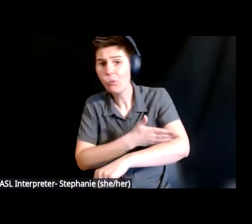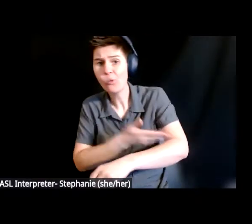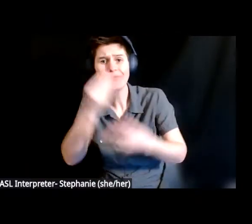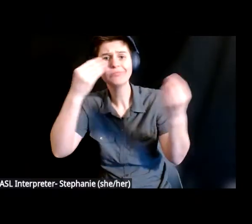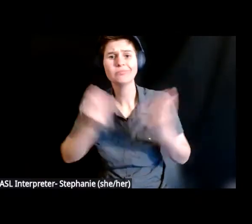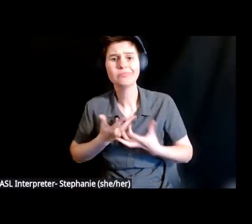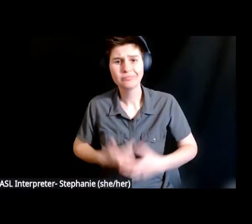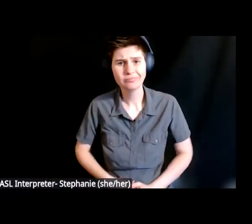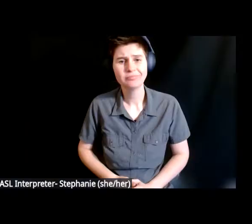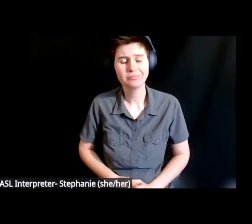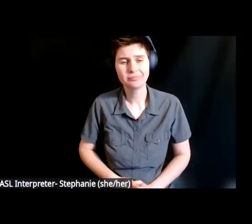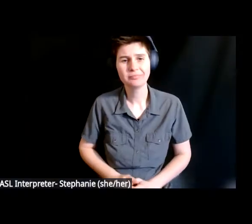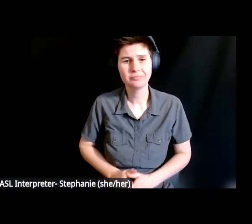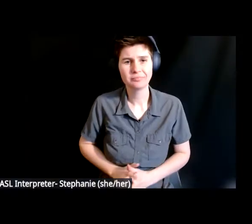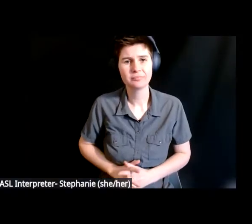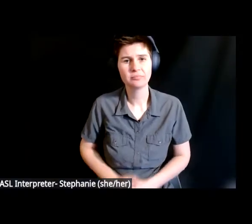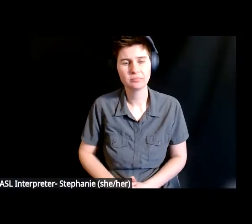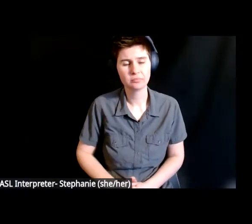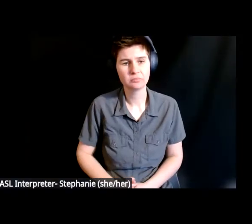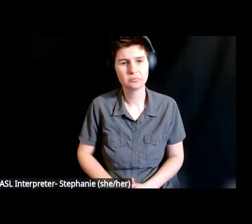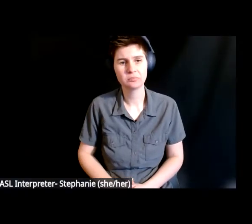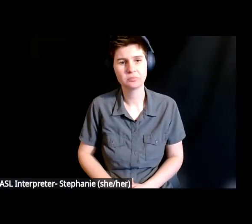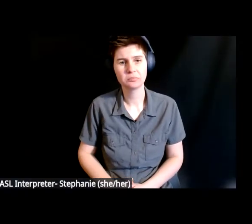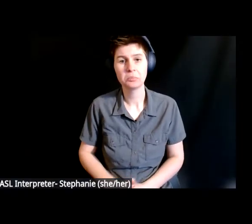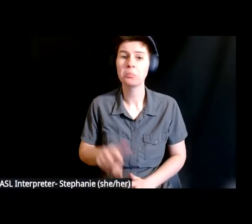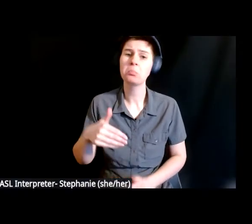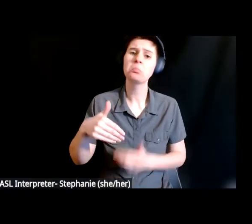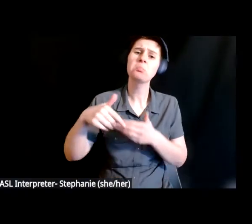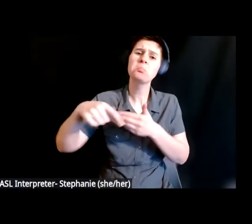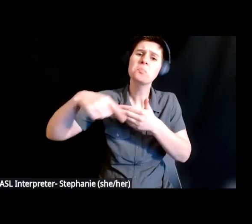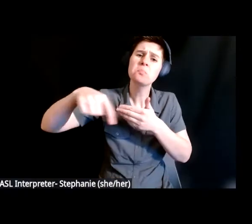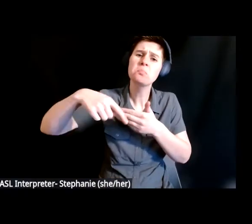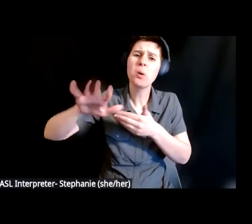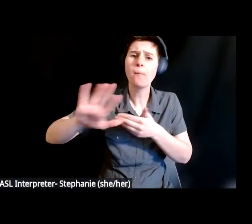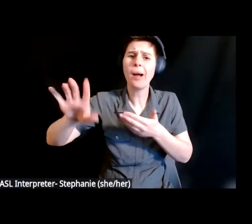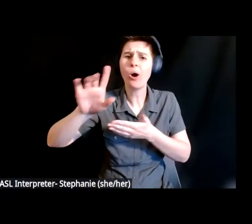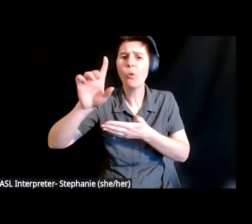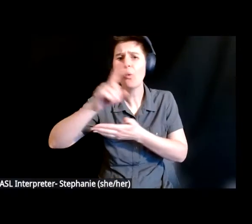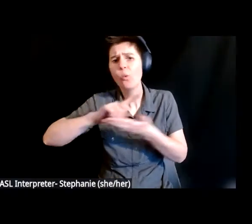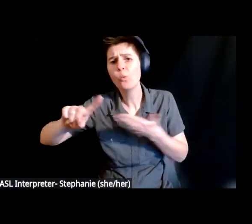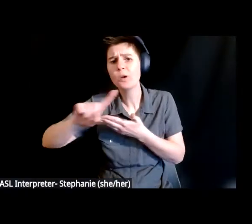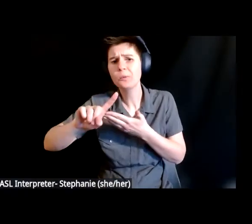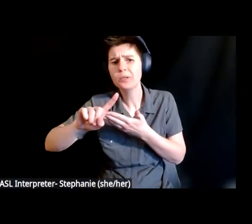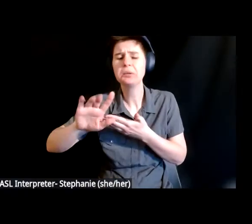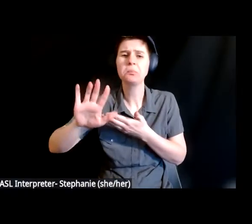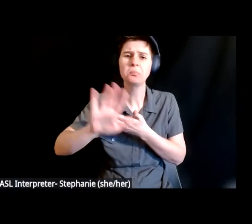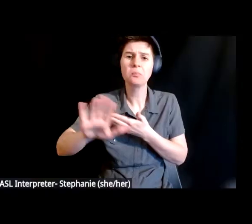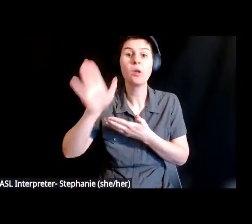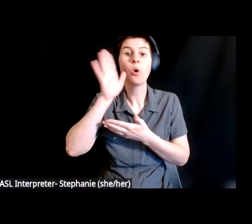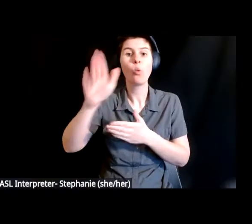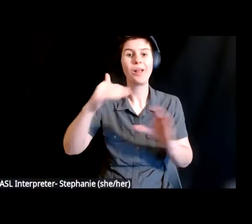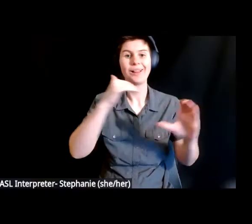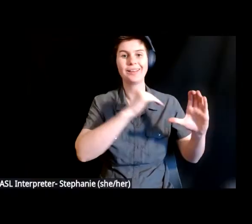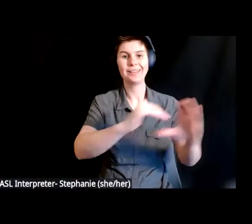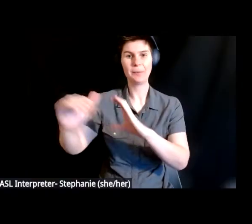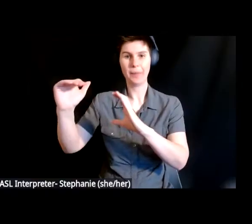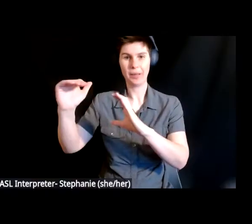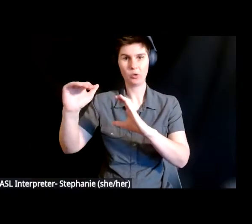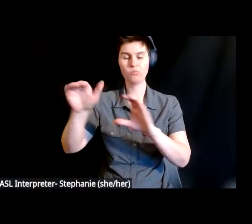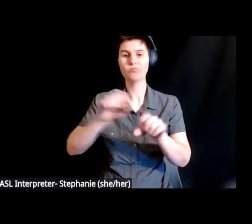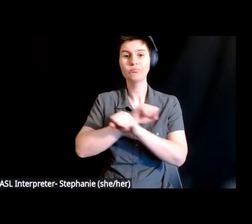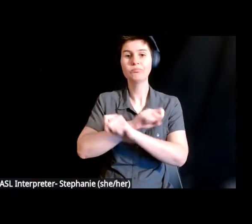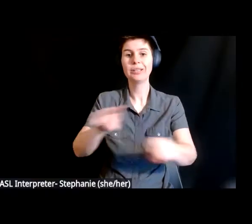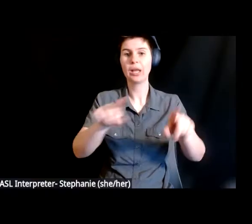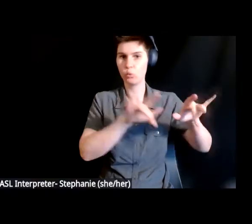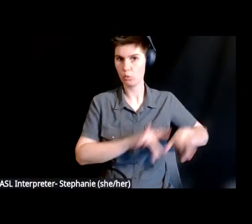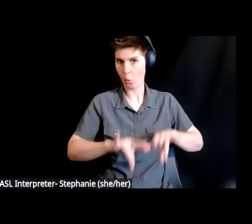Within the next, the next week or so, we will send a follow-up email with a link to the recording of today's webinar.